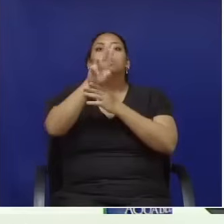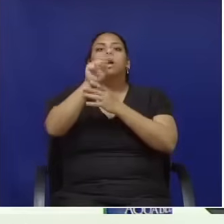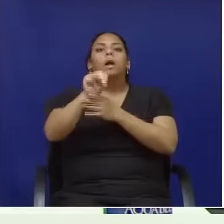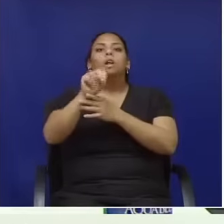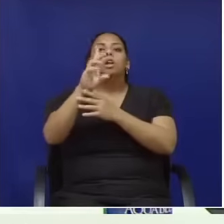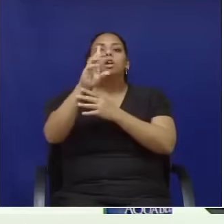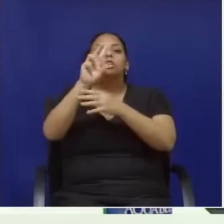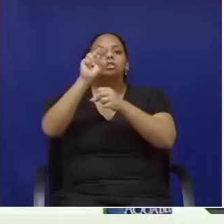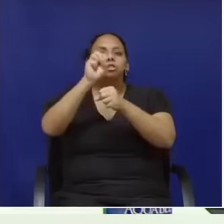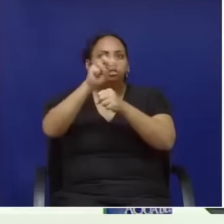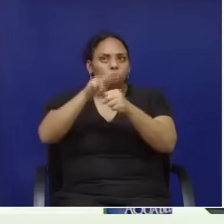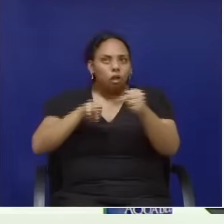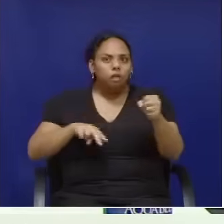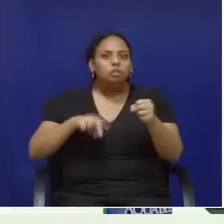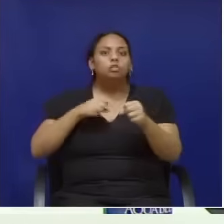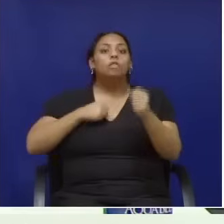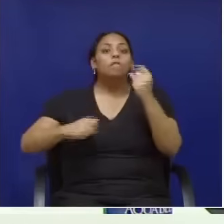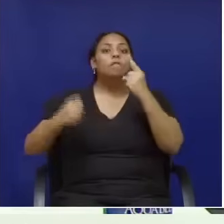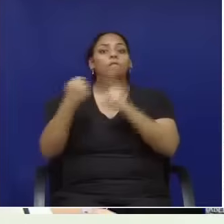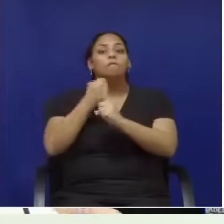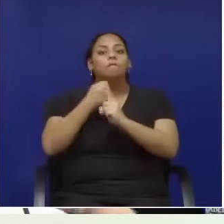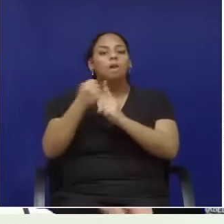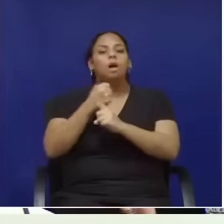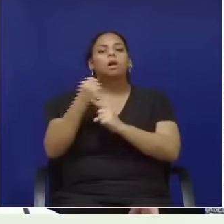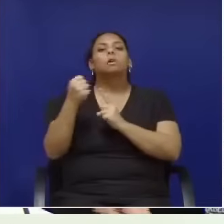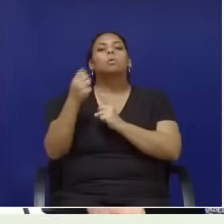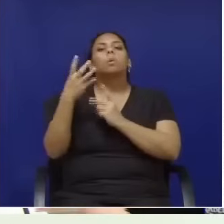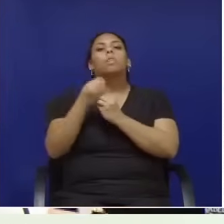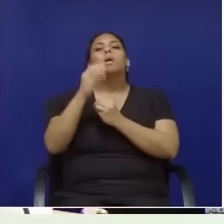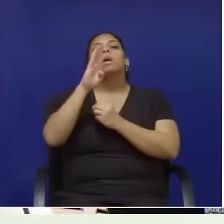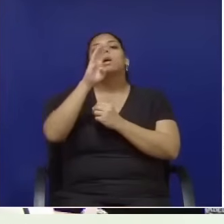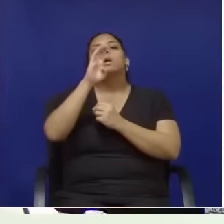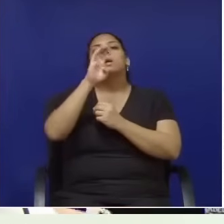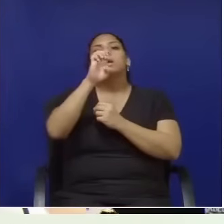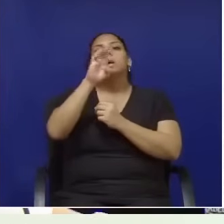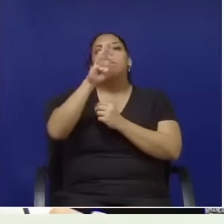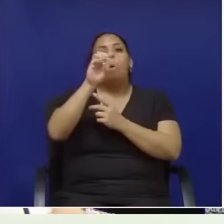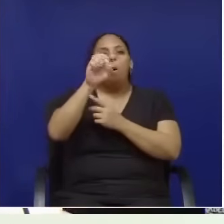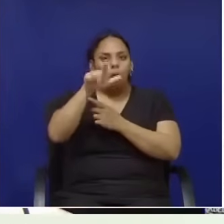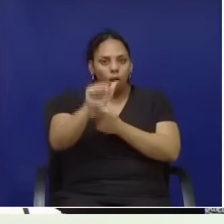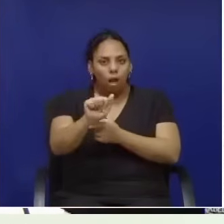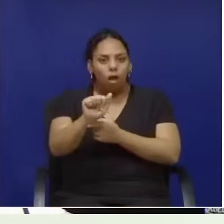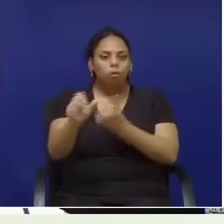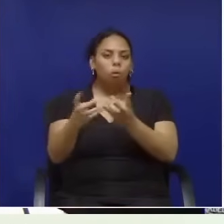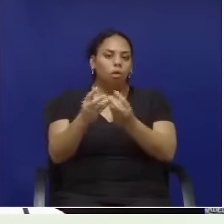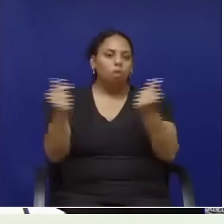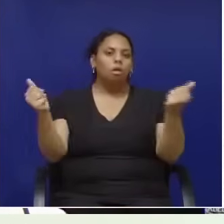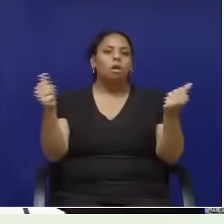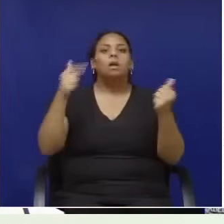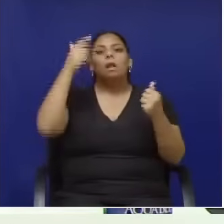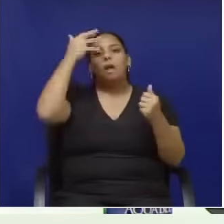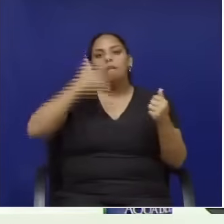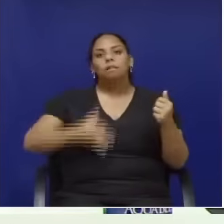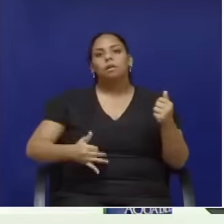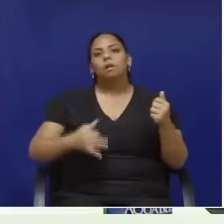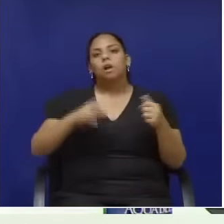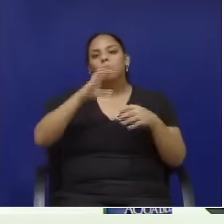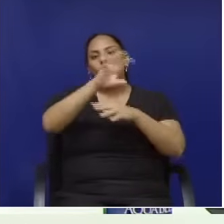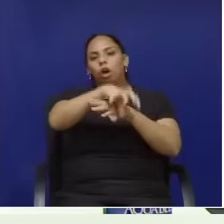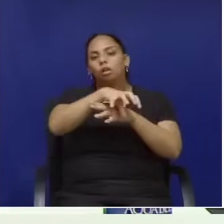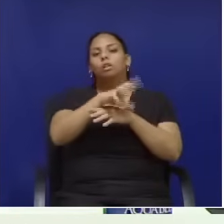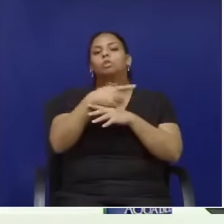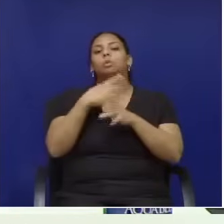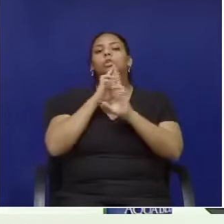to fight against Ebola in terms of recovery, to the African continent to respond, because